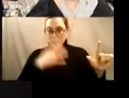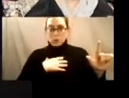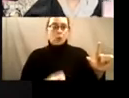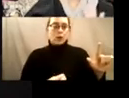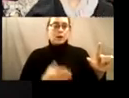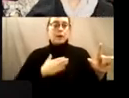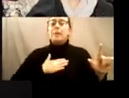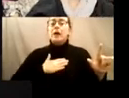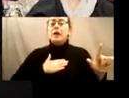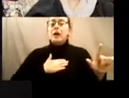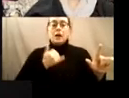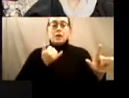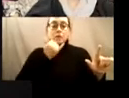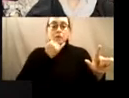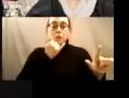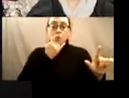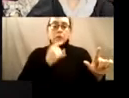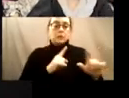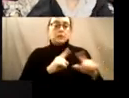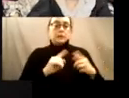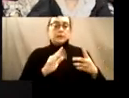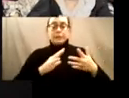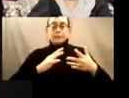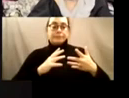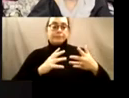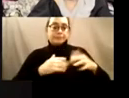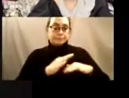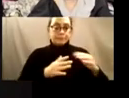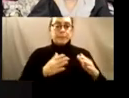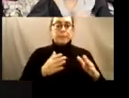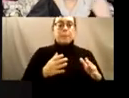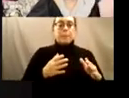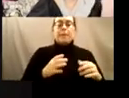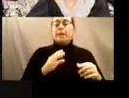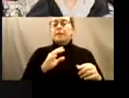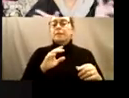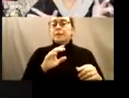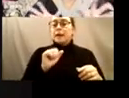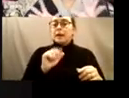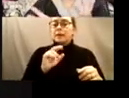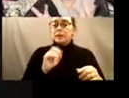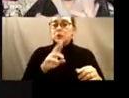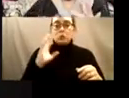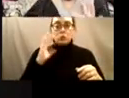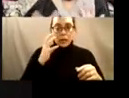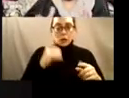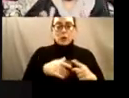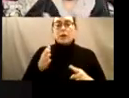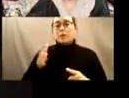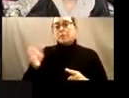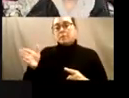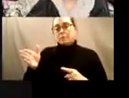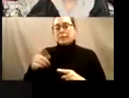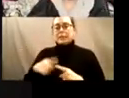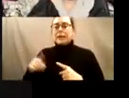film, Inviting the Entanglement, part 3 of Ancestor Radio. And on the right is the kind of green